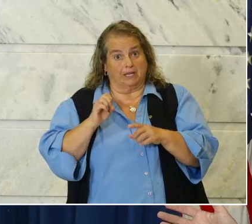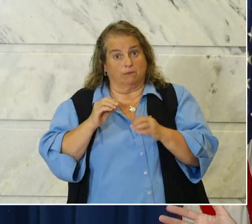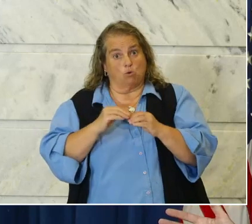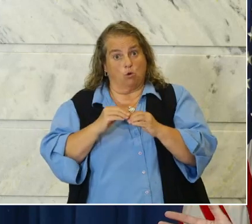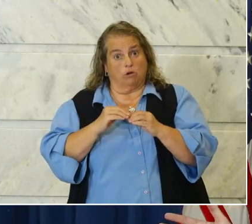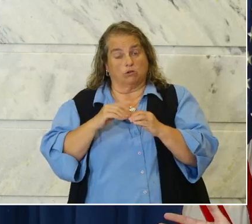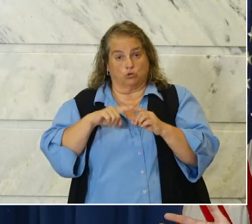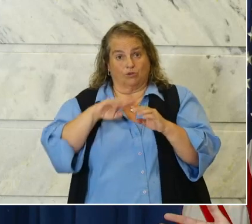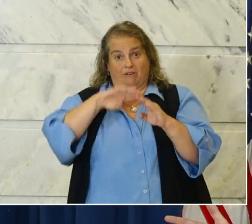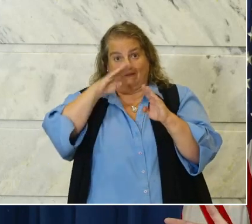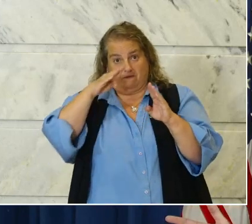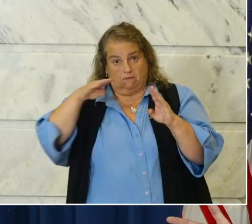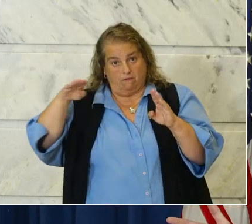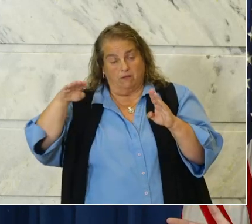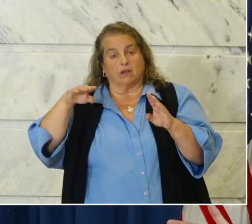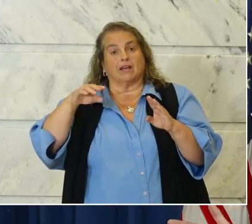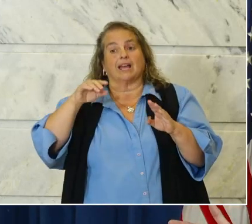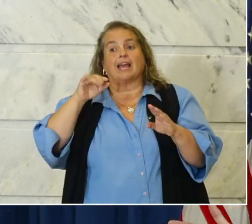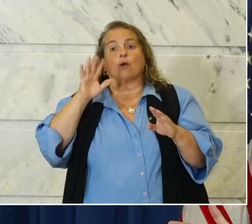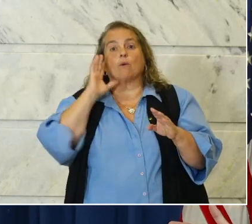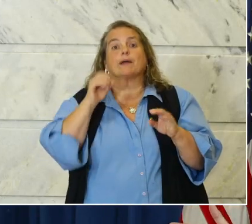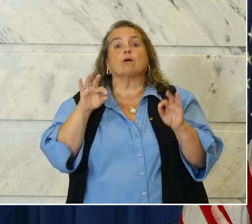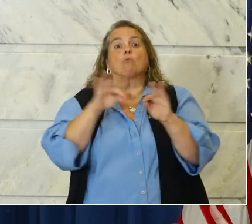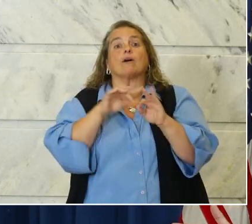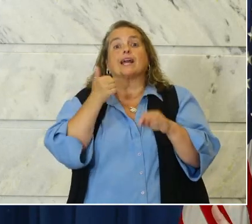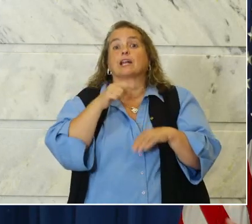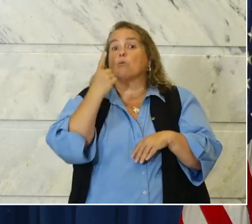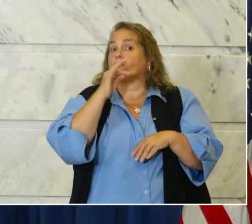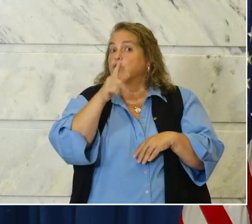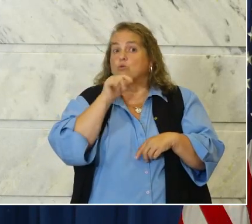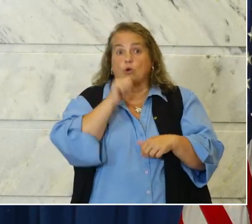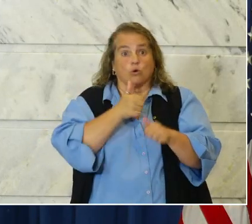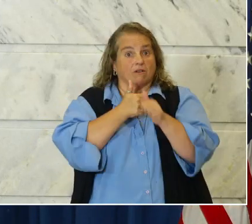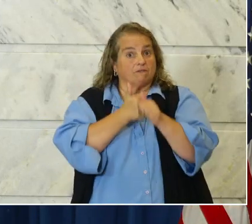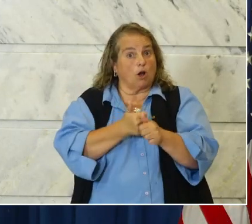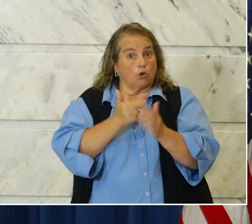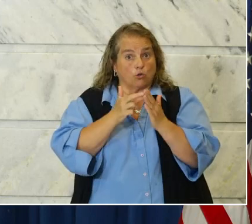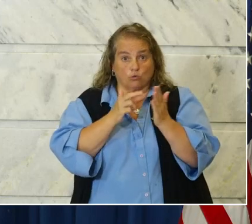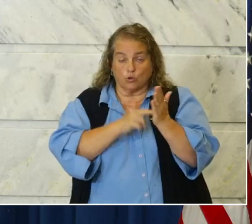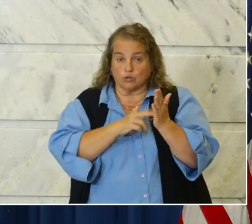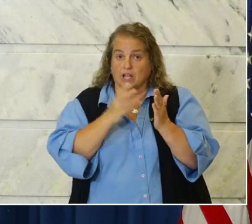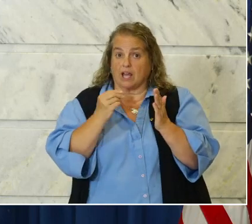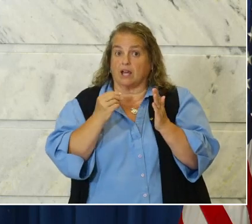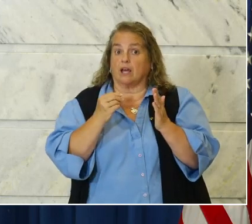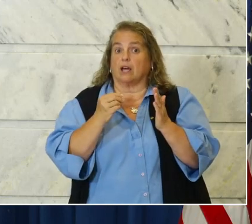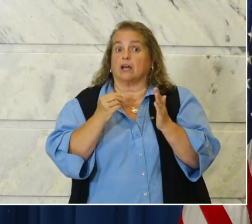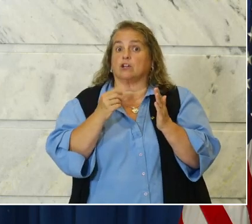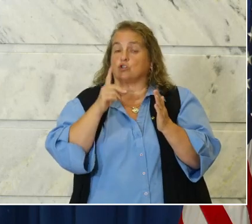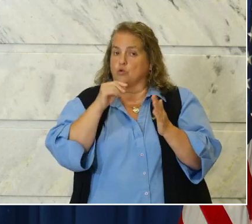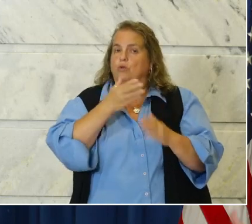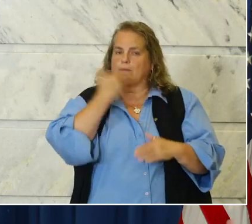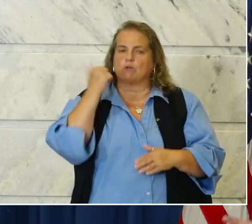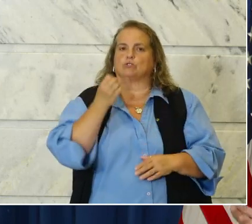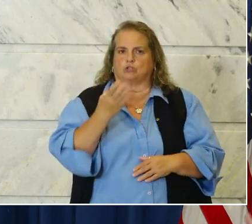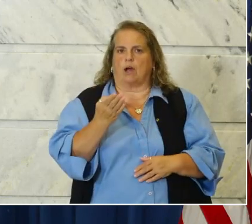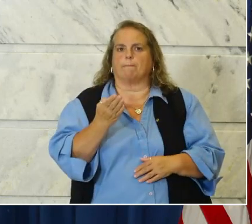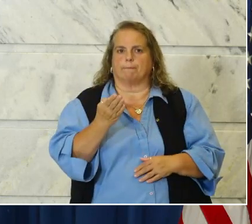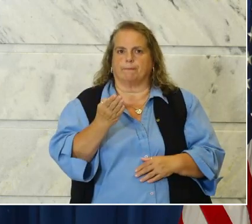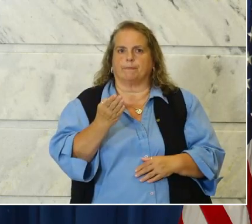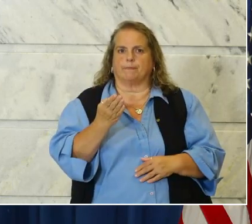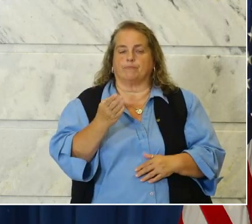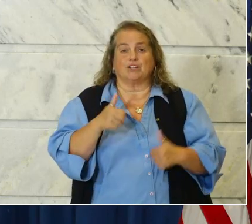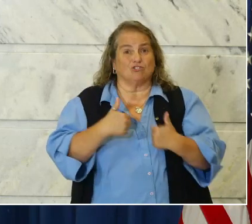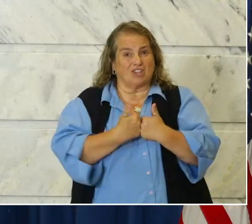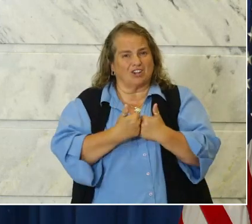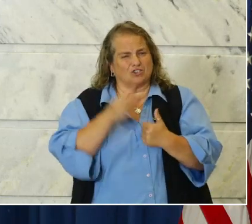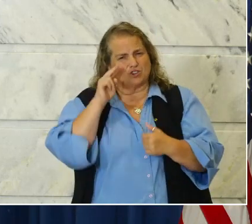that hadn't been following the rules and regulations to do the very best job that they can. And the challenge with that, when you look at that